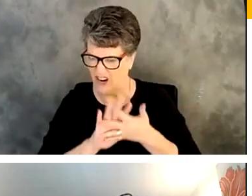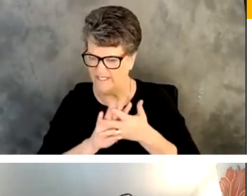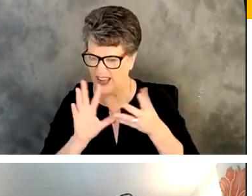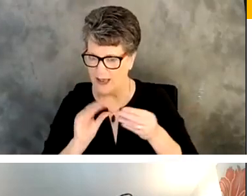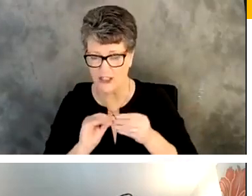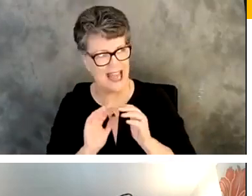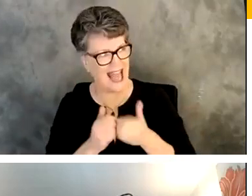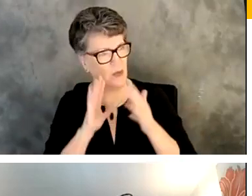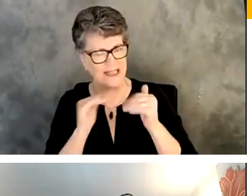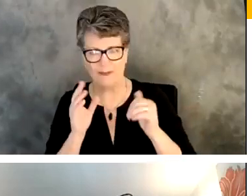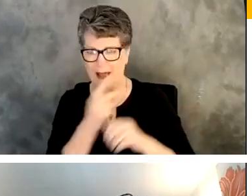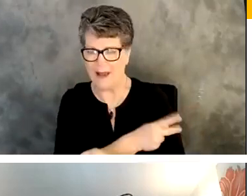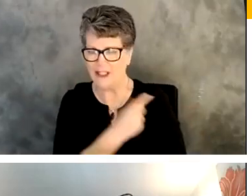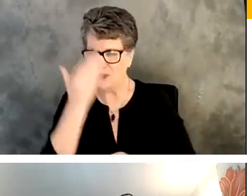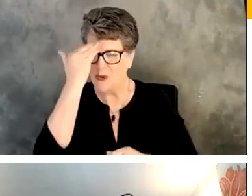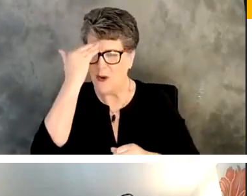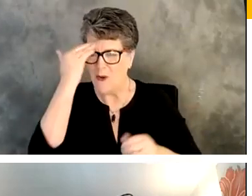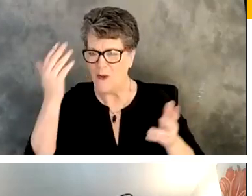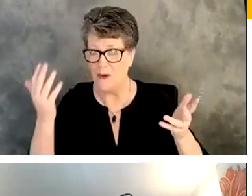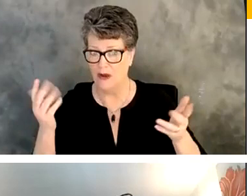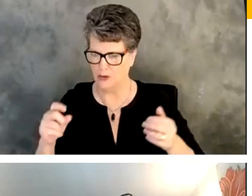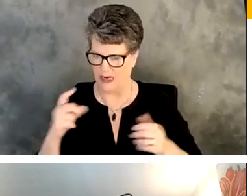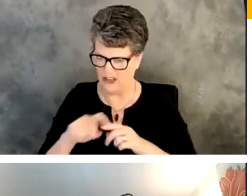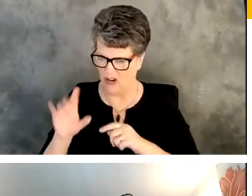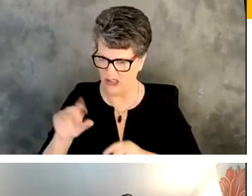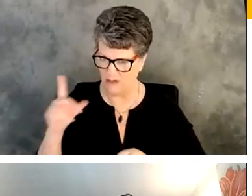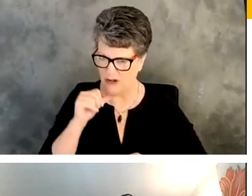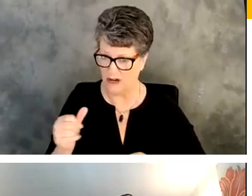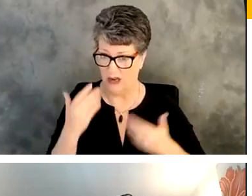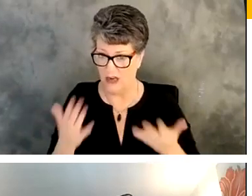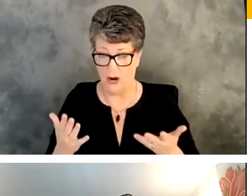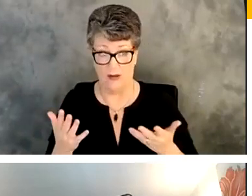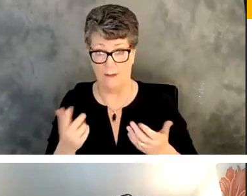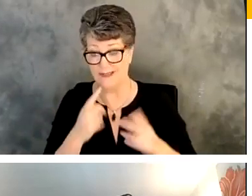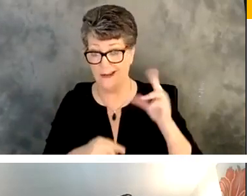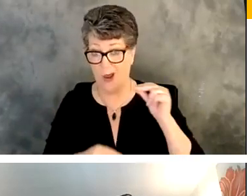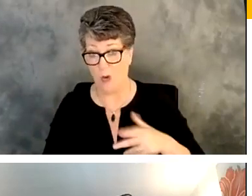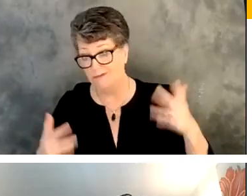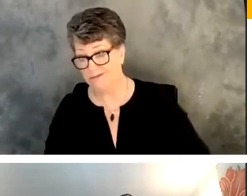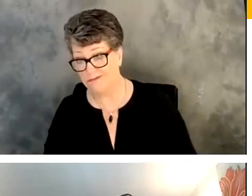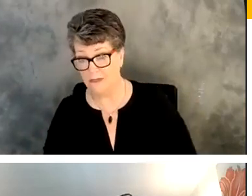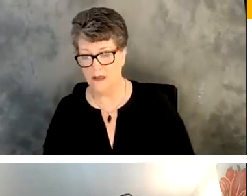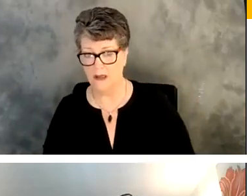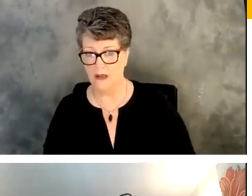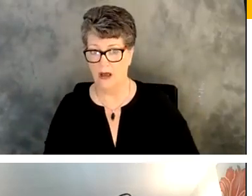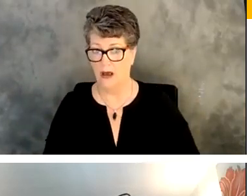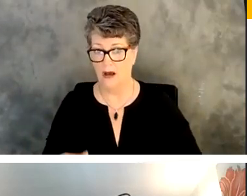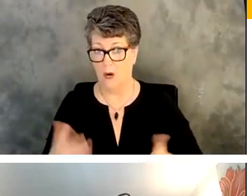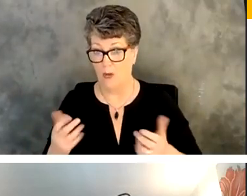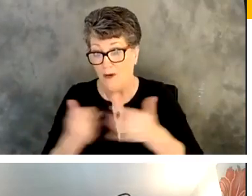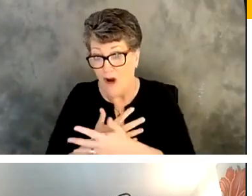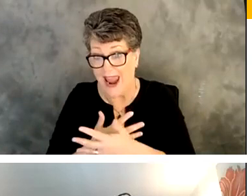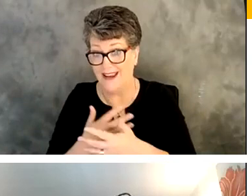how do we expect patients to even know, like, do I need to call 911 or not? A lot of patients just don't know. So, you know, they call or, you know, they're afraid,